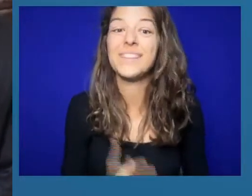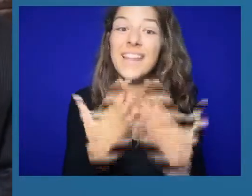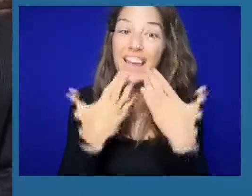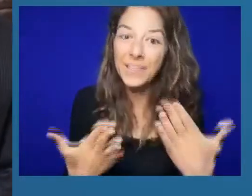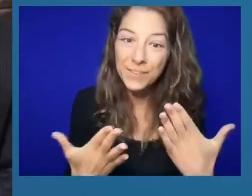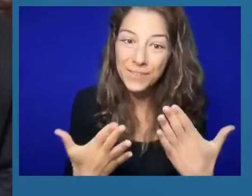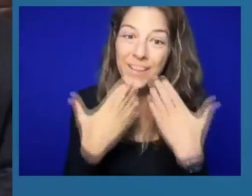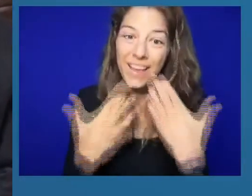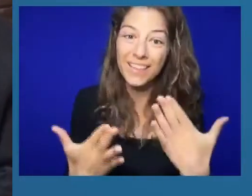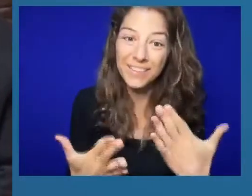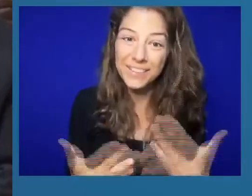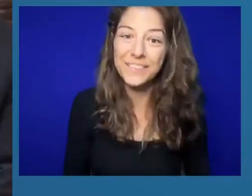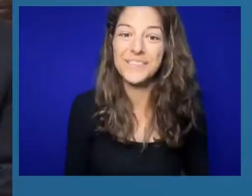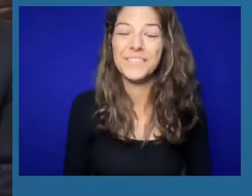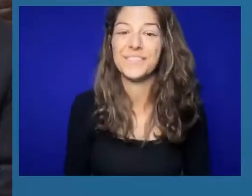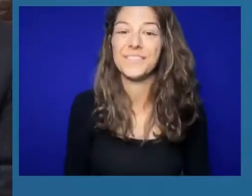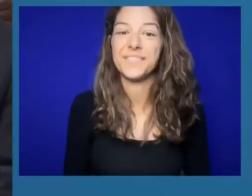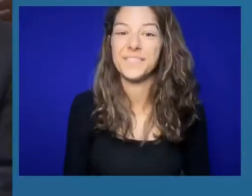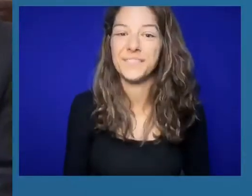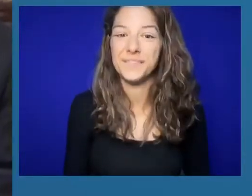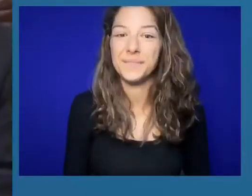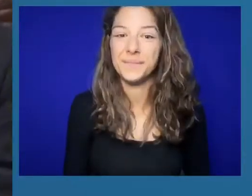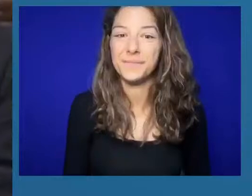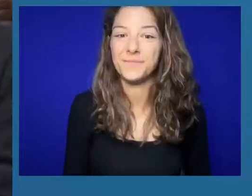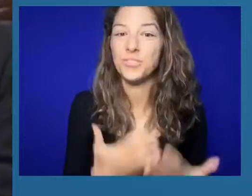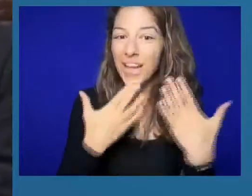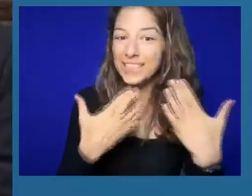okay? Gracias.